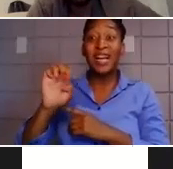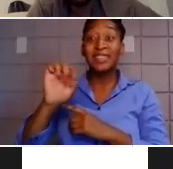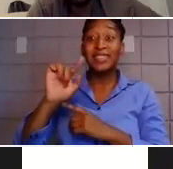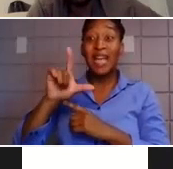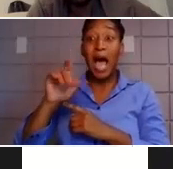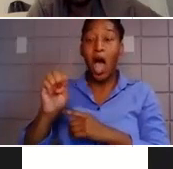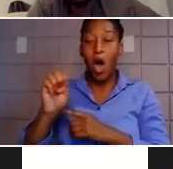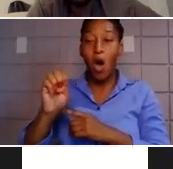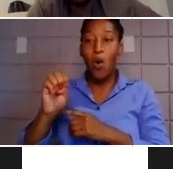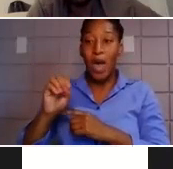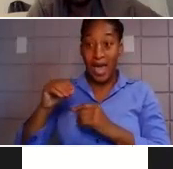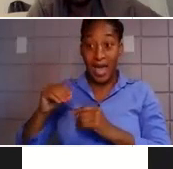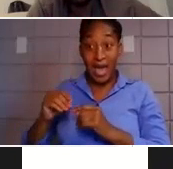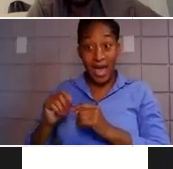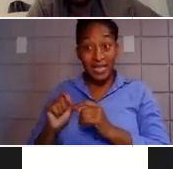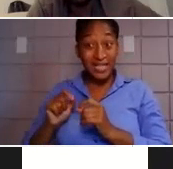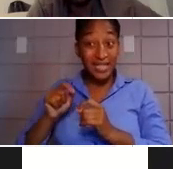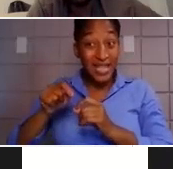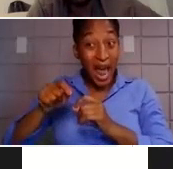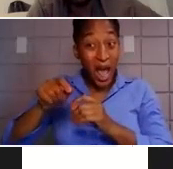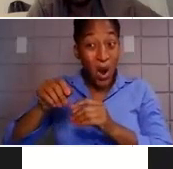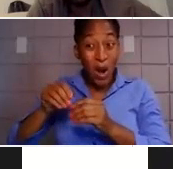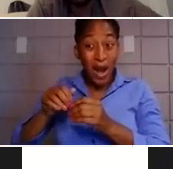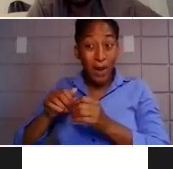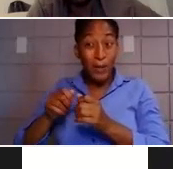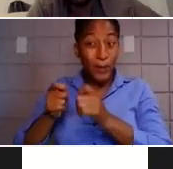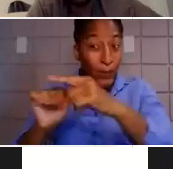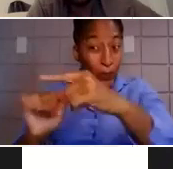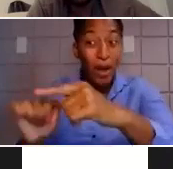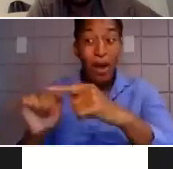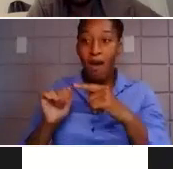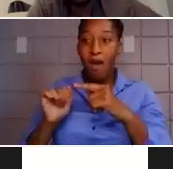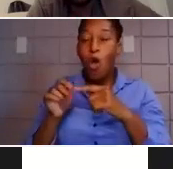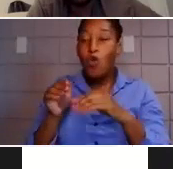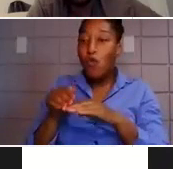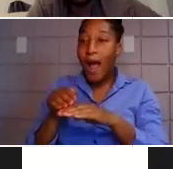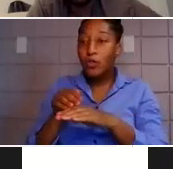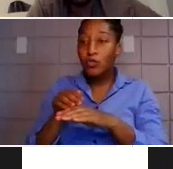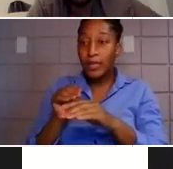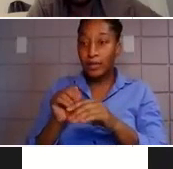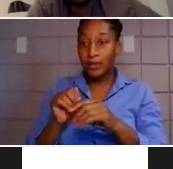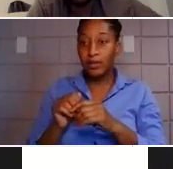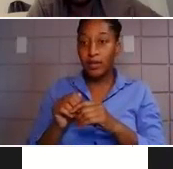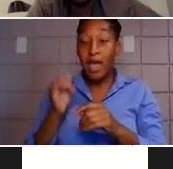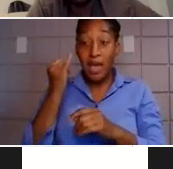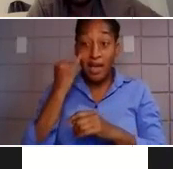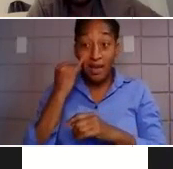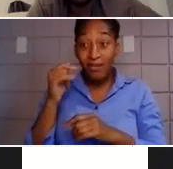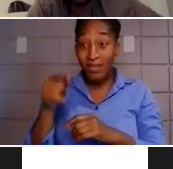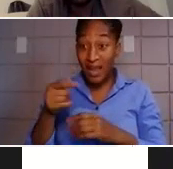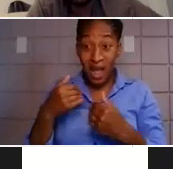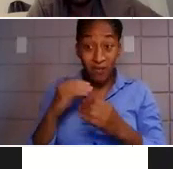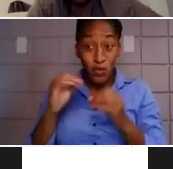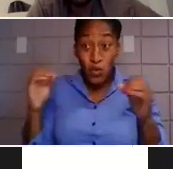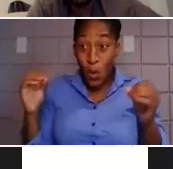no acceleration. Well, if there's no acceleration horizontally, that means the projectile can't speed up or slow